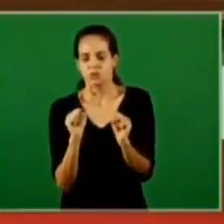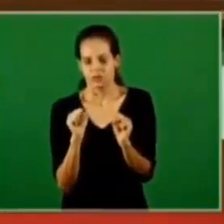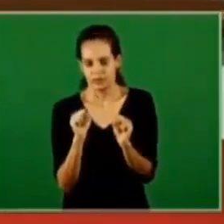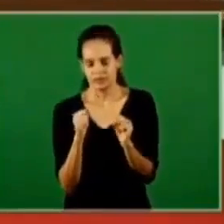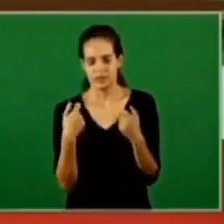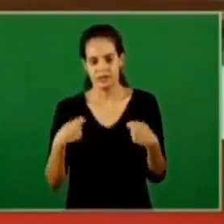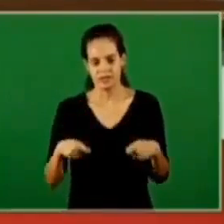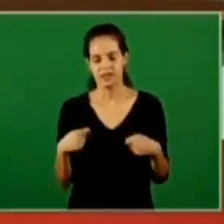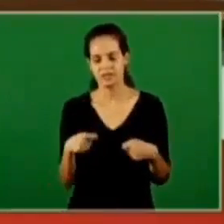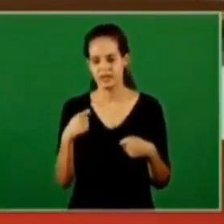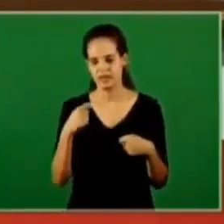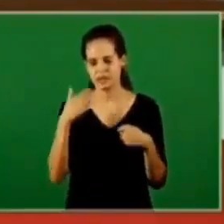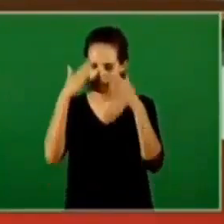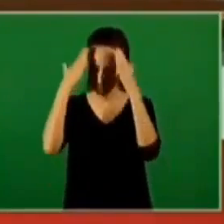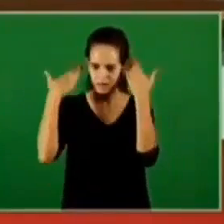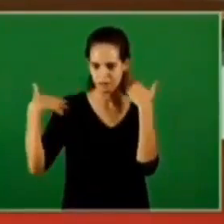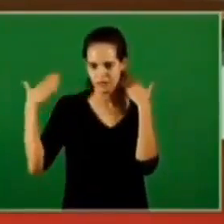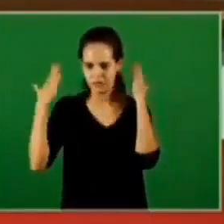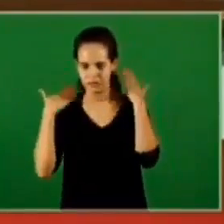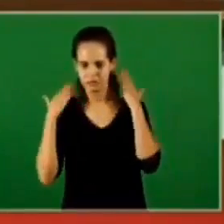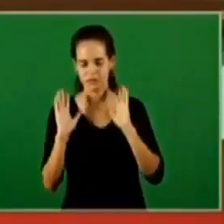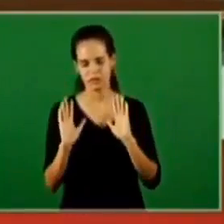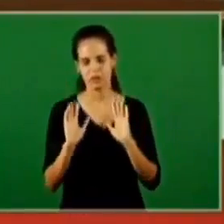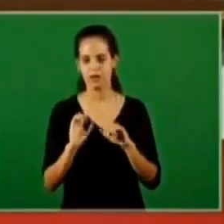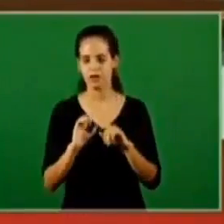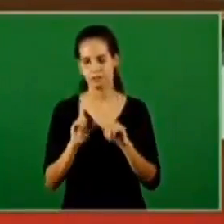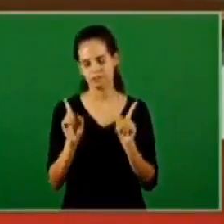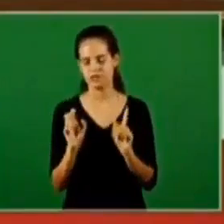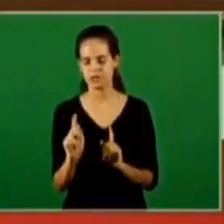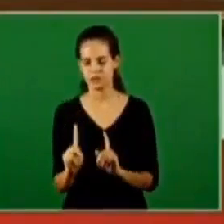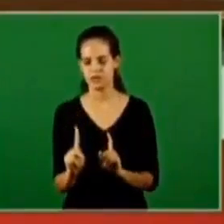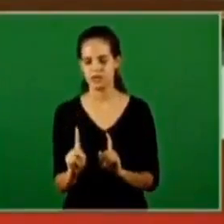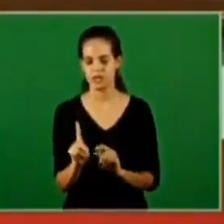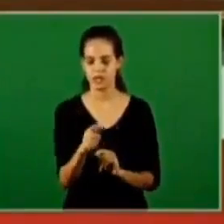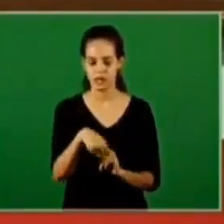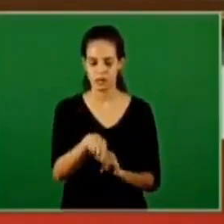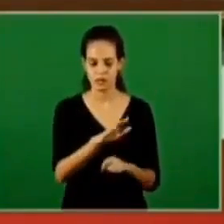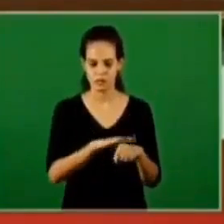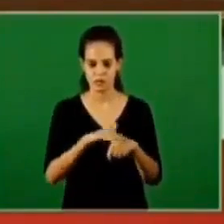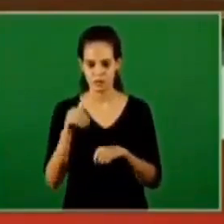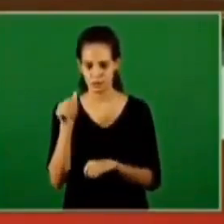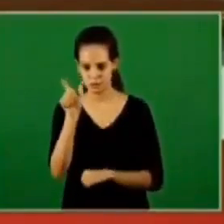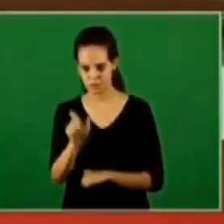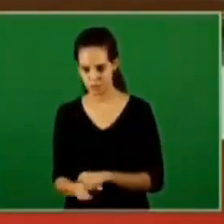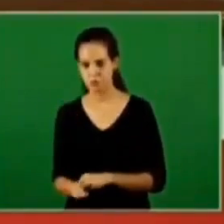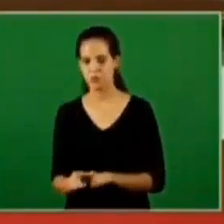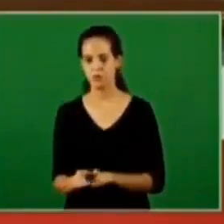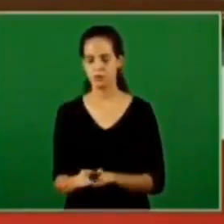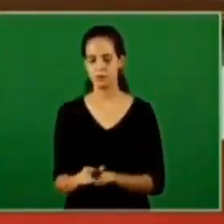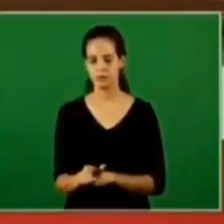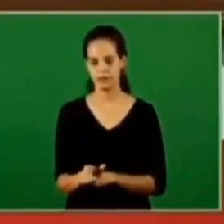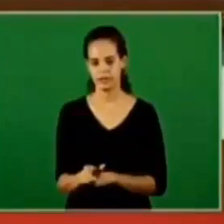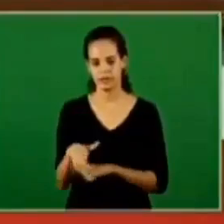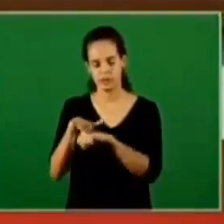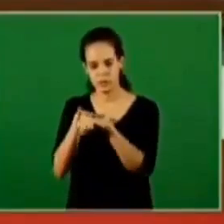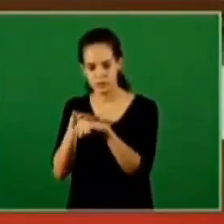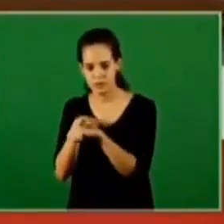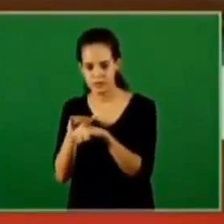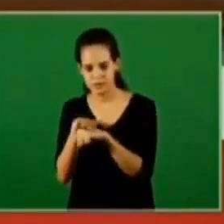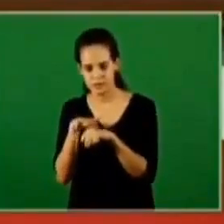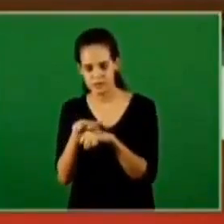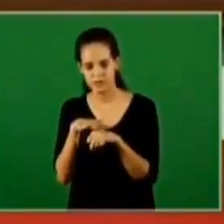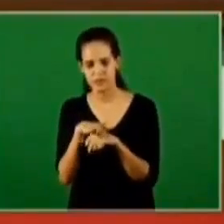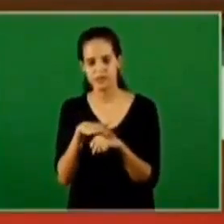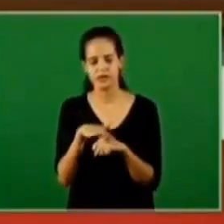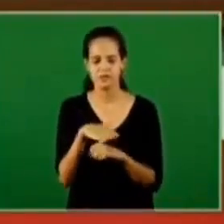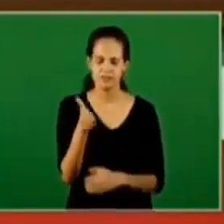have a little more facial hair and stuff like that. So then we called the young man, and he